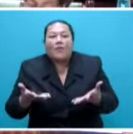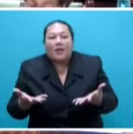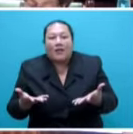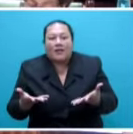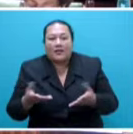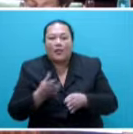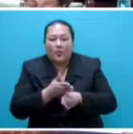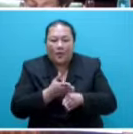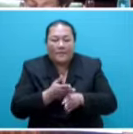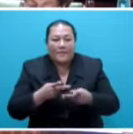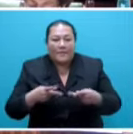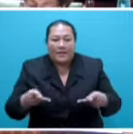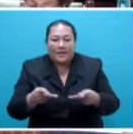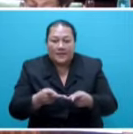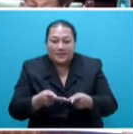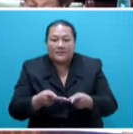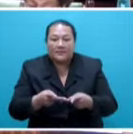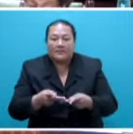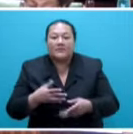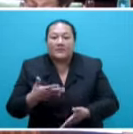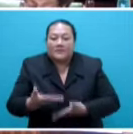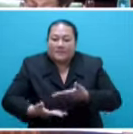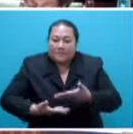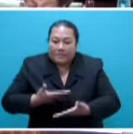express our reservations on the